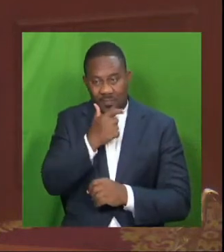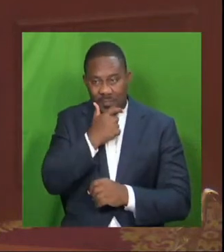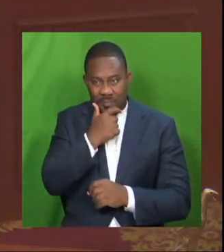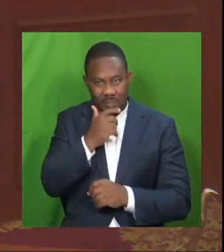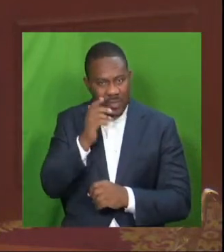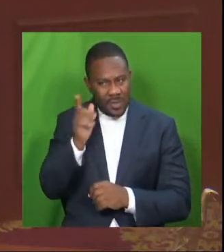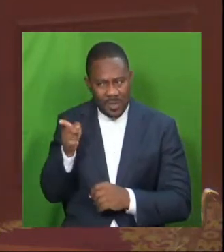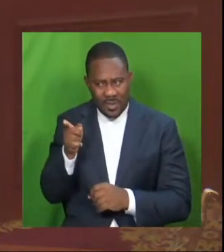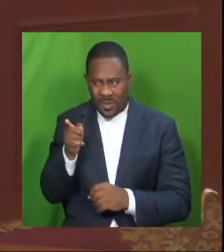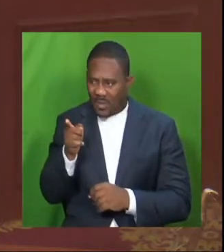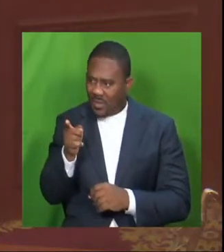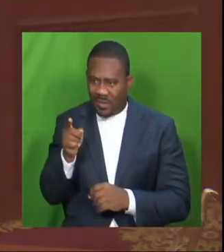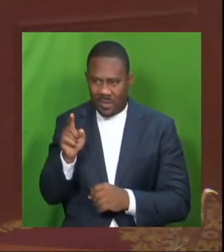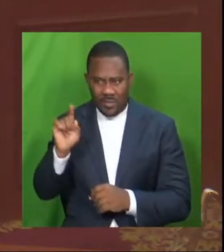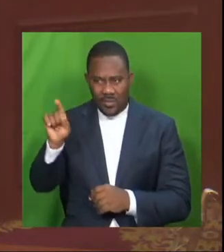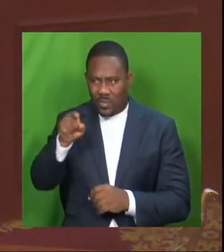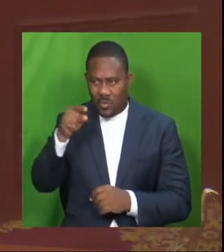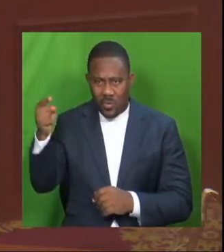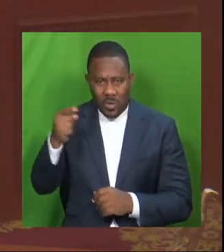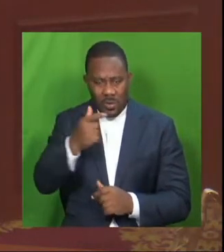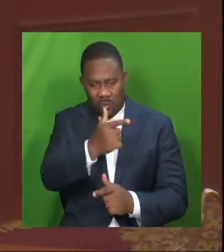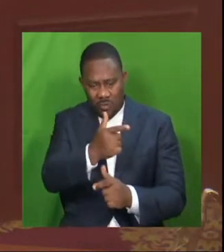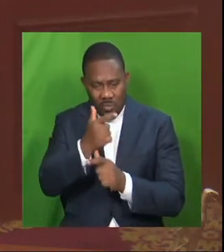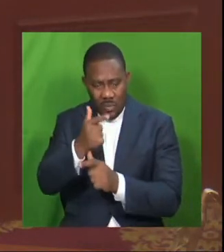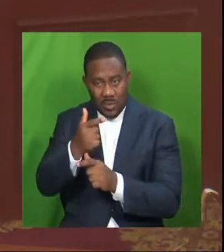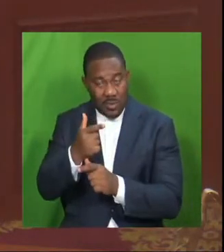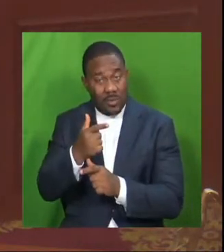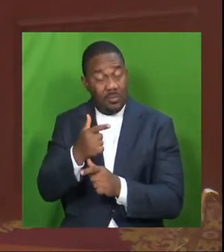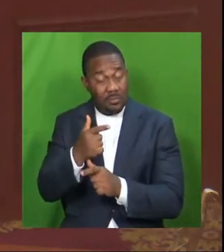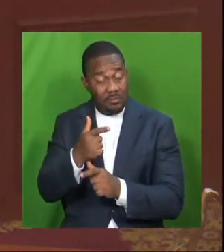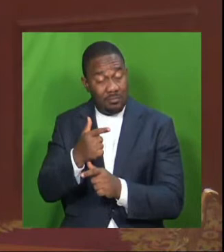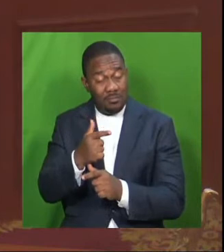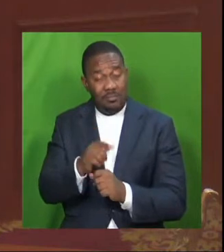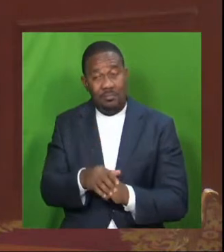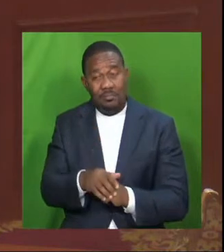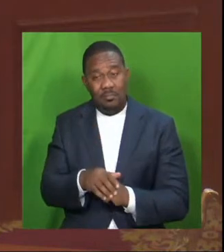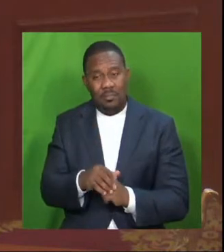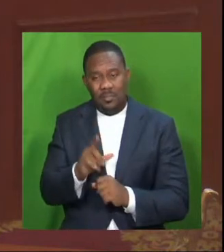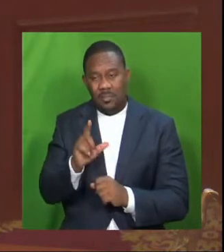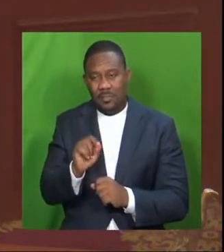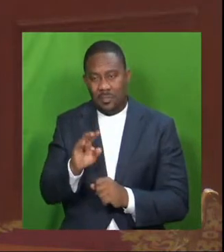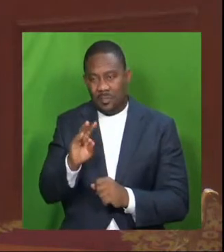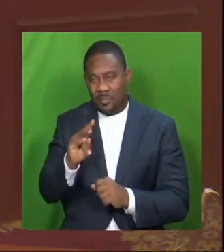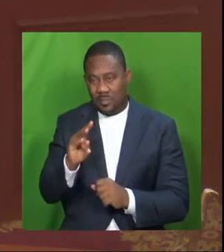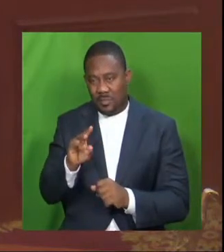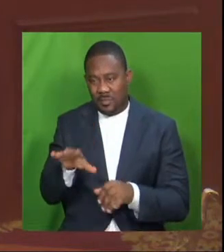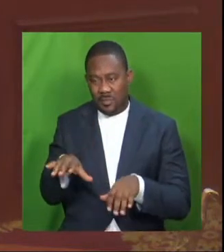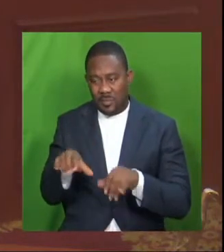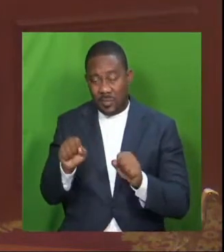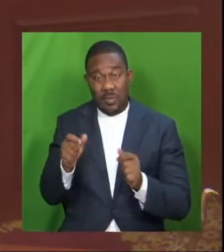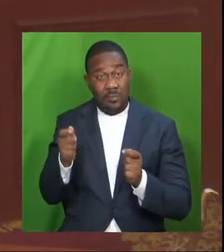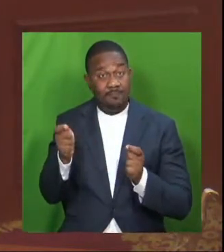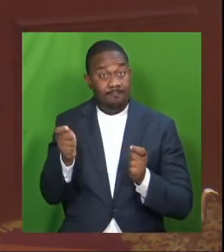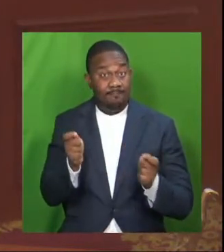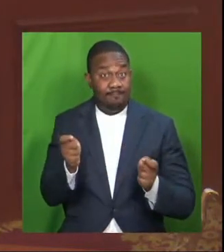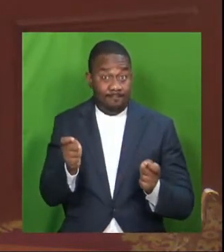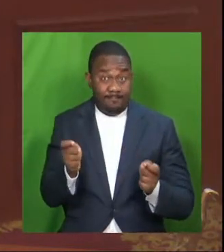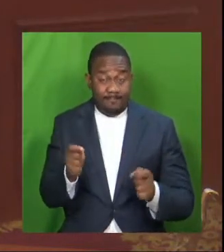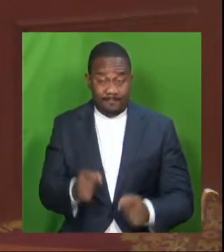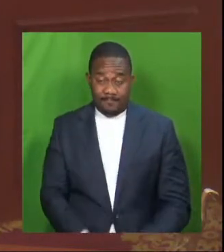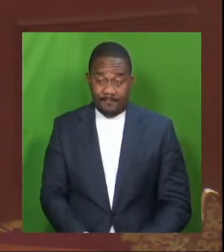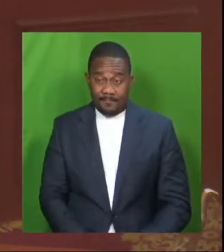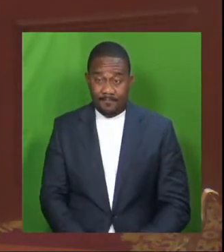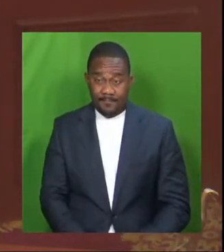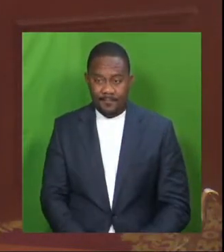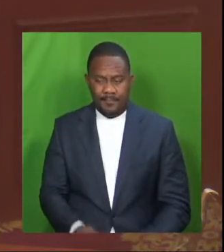of the Fourth Republic. In 2017, when he assumed the honors of power, in